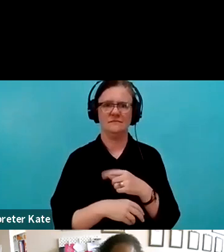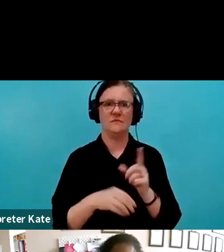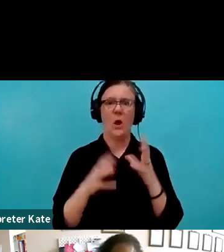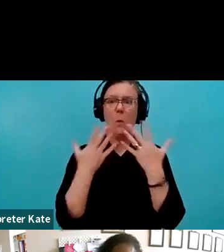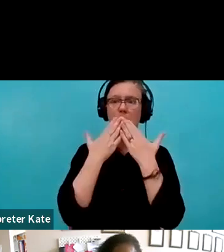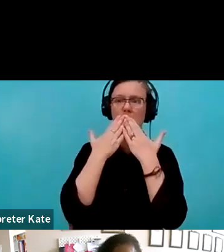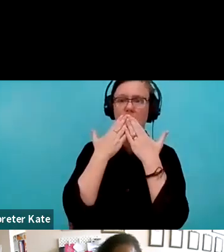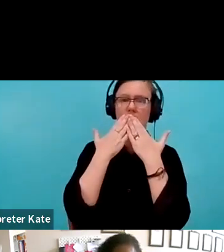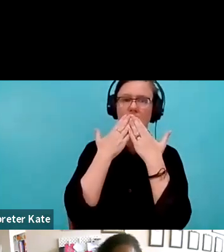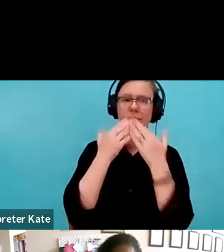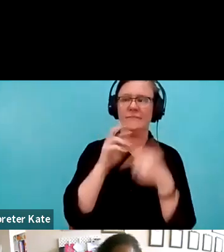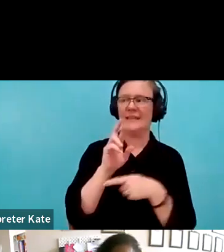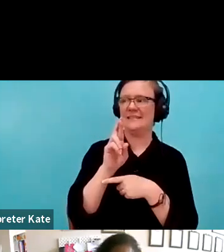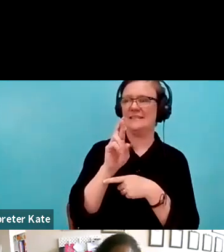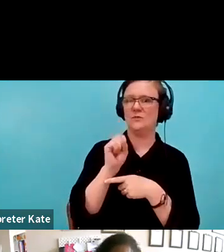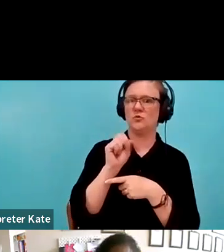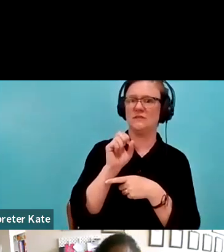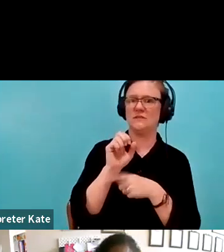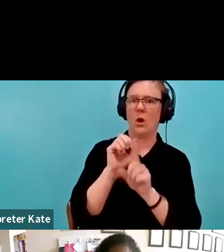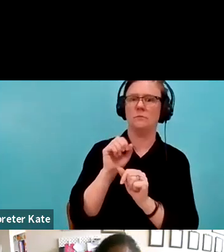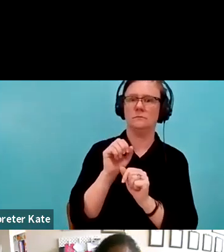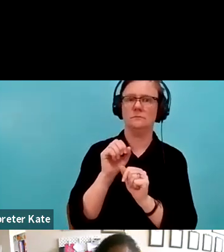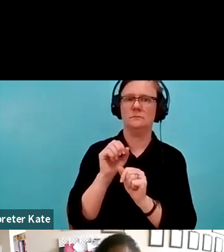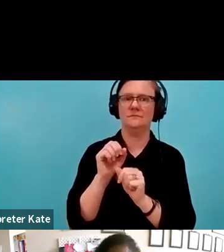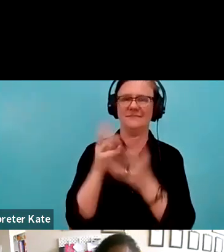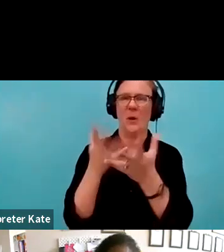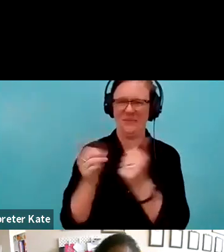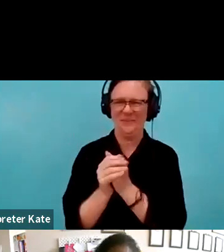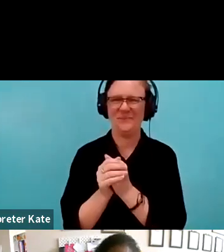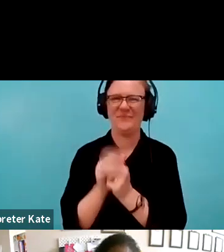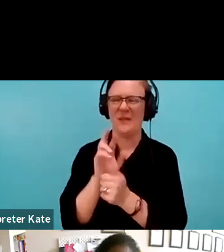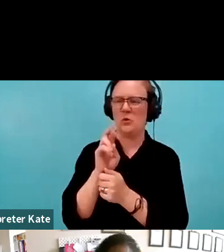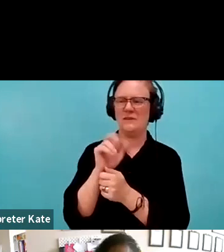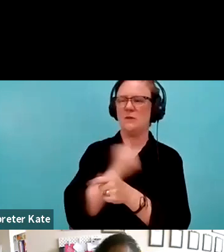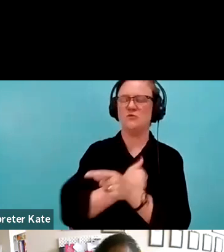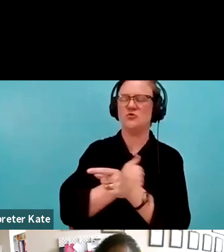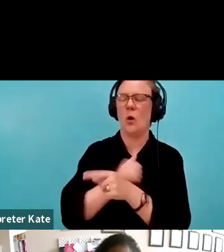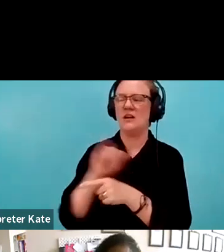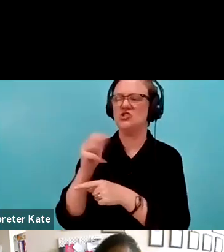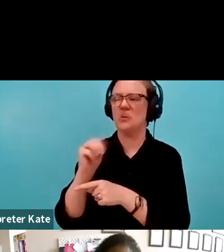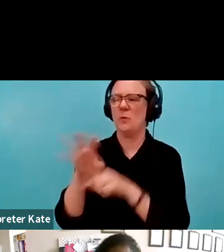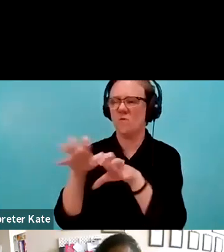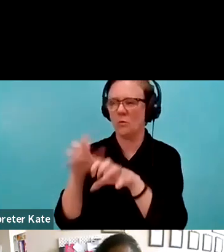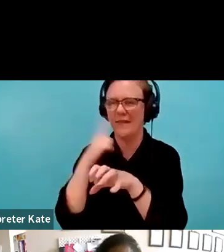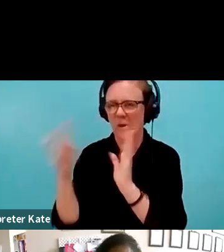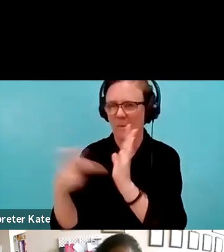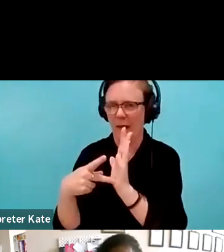Oh, this is Lisa. I'm not sure I think if that we... with the Oh, development. there we are. Sorry, Jim, you cut out for a second, but I think you're